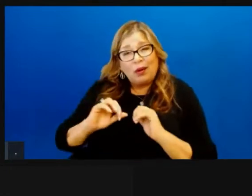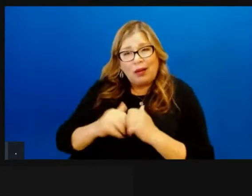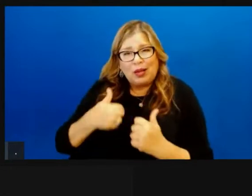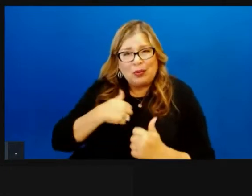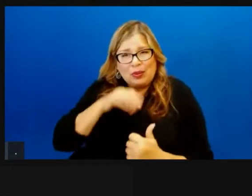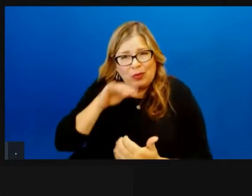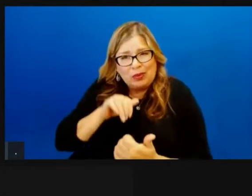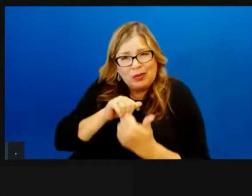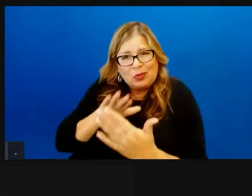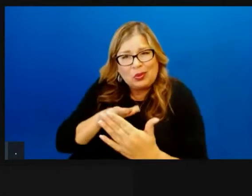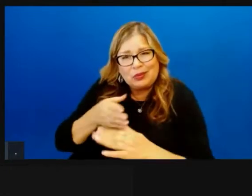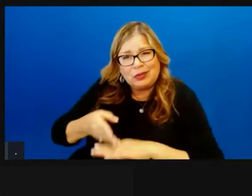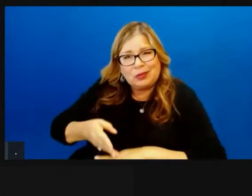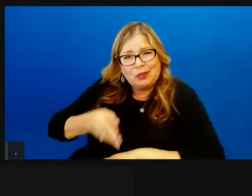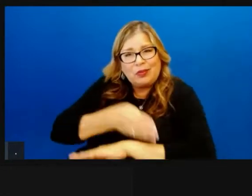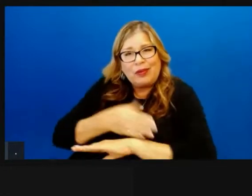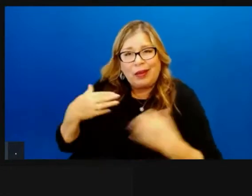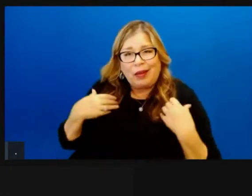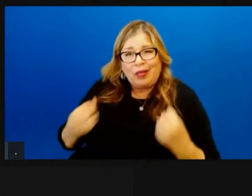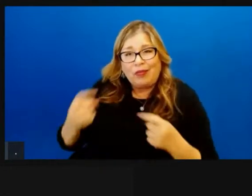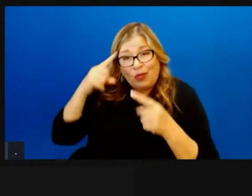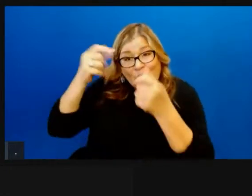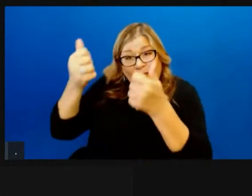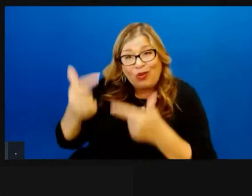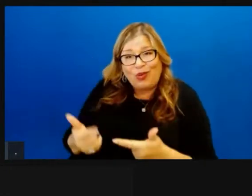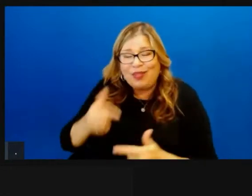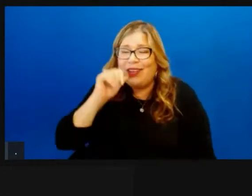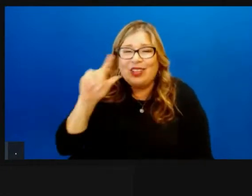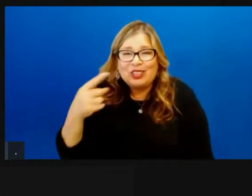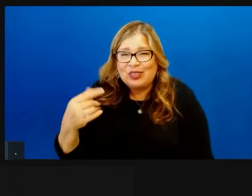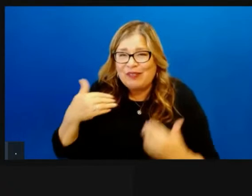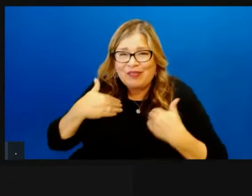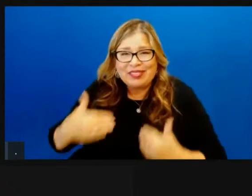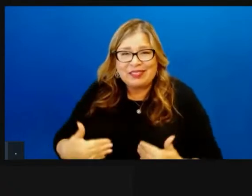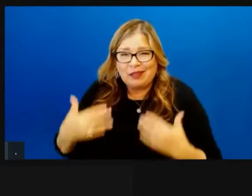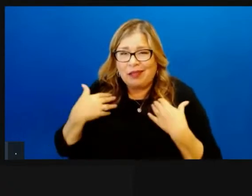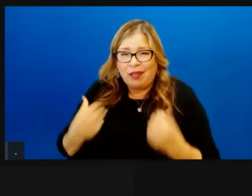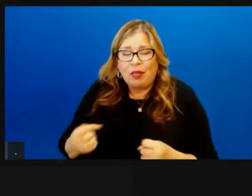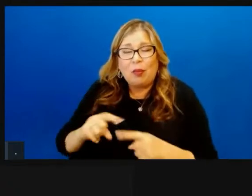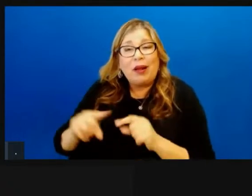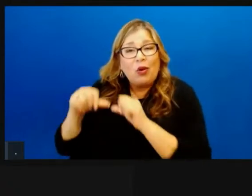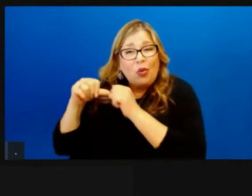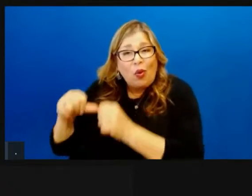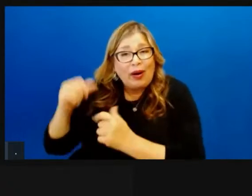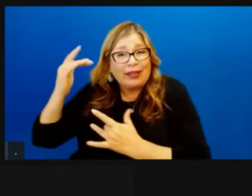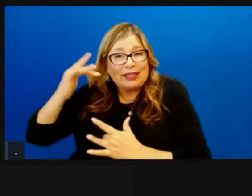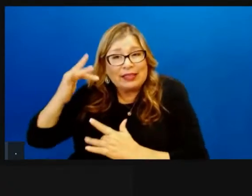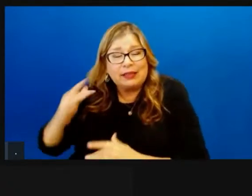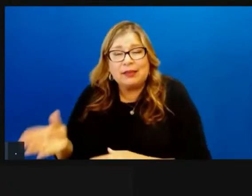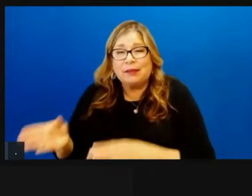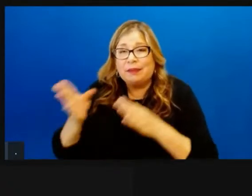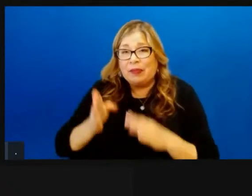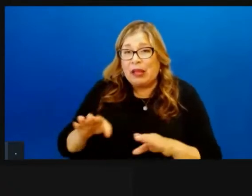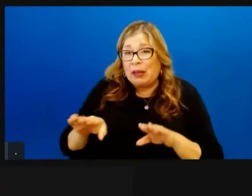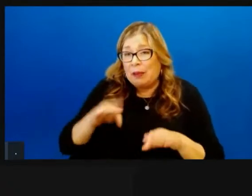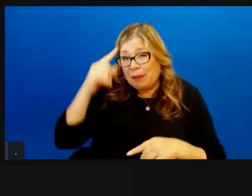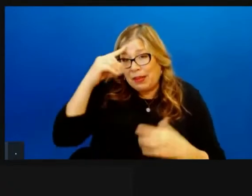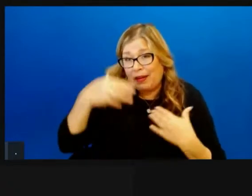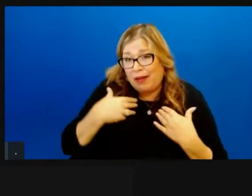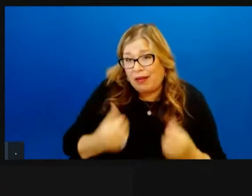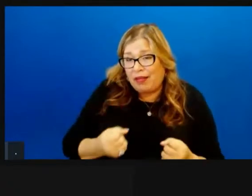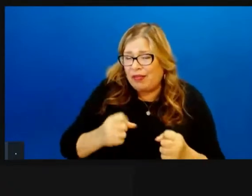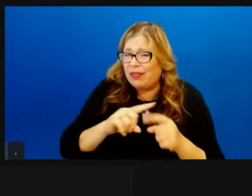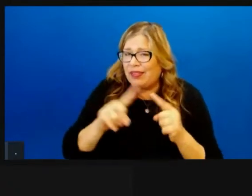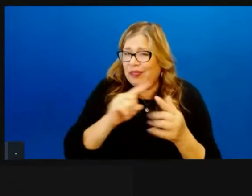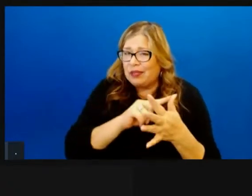overall, not just physical health, chronic diseases, but also behavioral health and other conditions. And how do we support our communities? Because